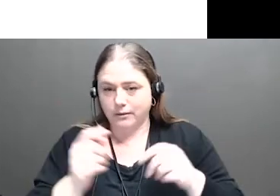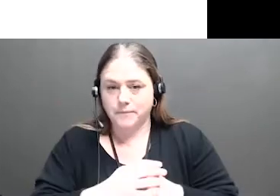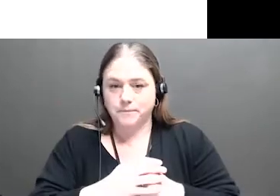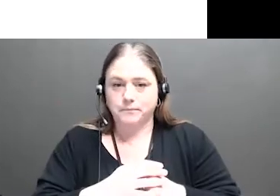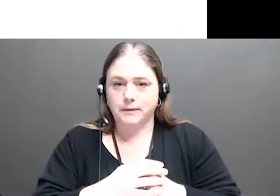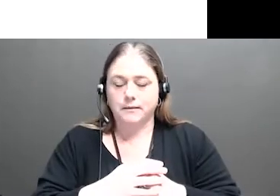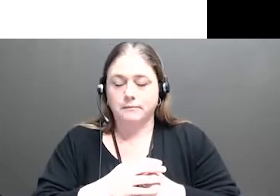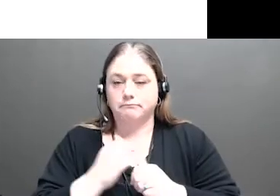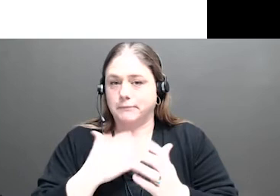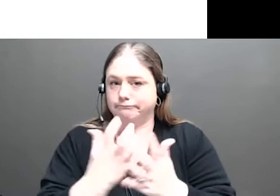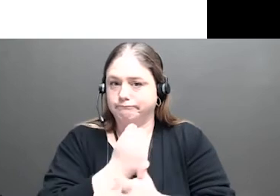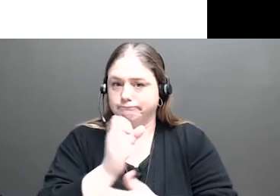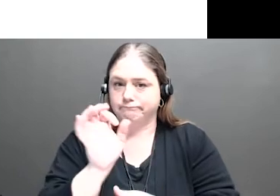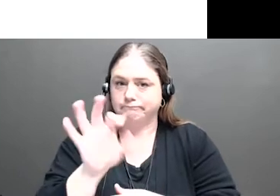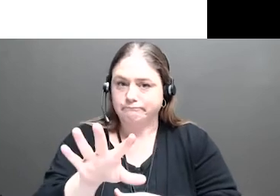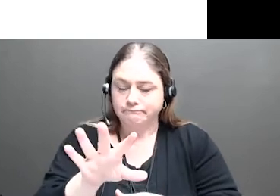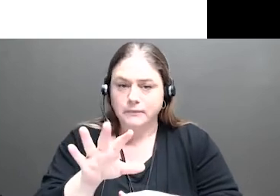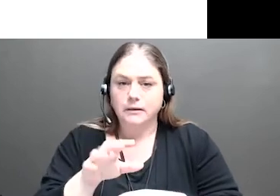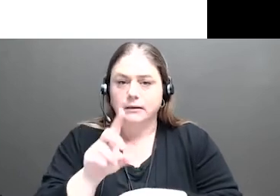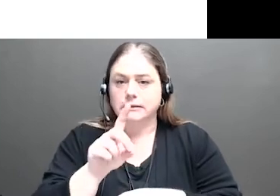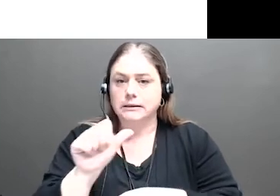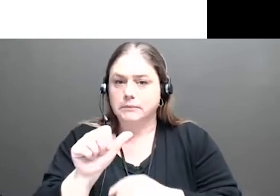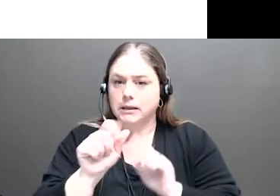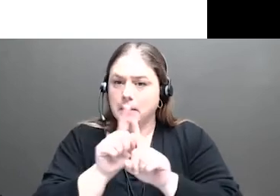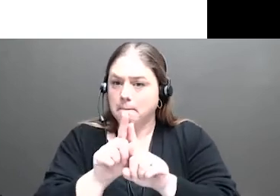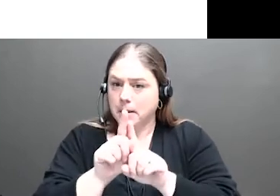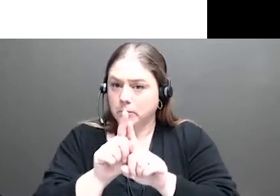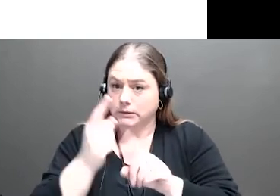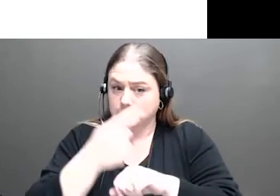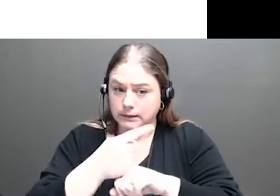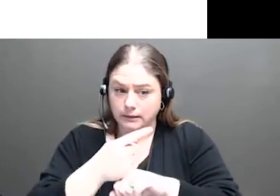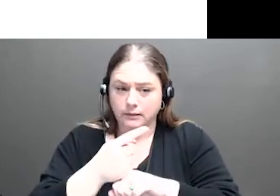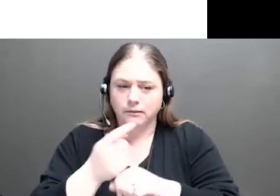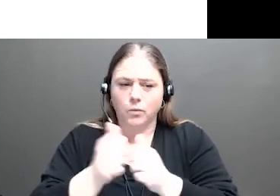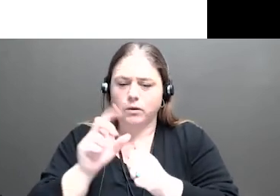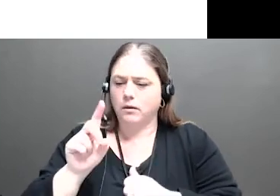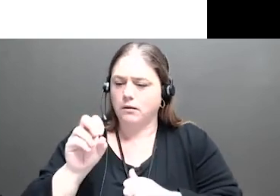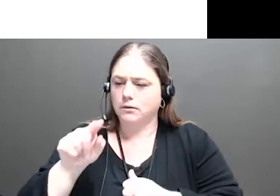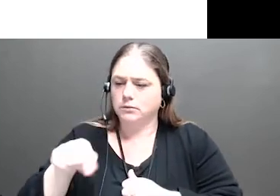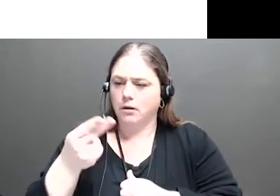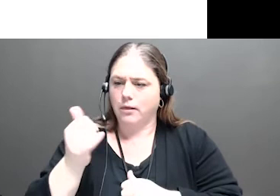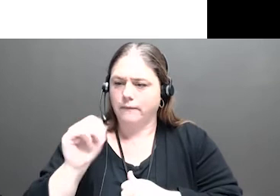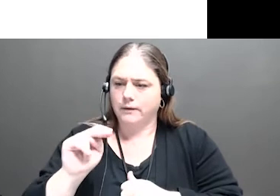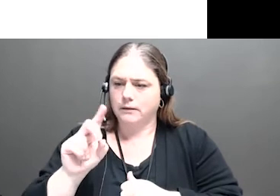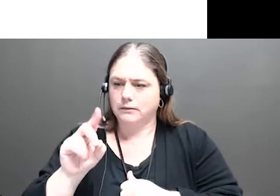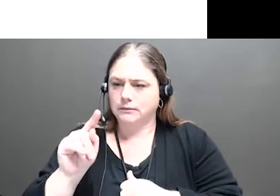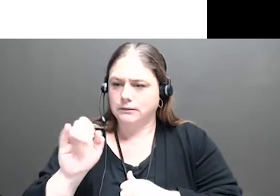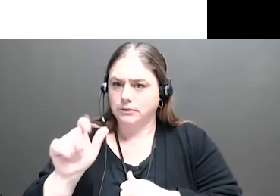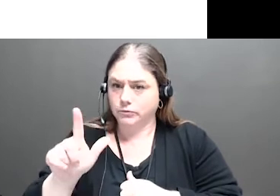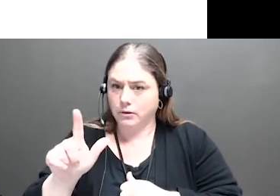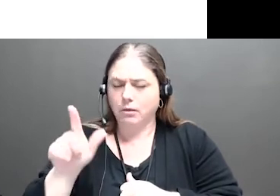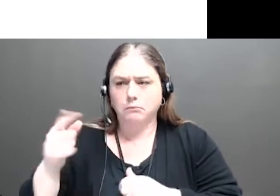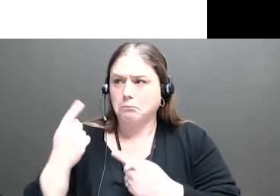mention the Disabilities Mentoring Day through Dolphin Digital. So this is a nationwide initiative that's been running for some time now,